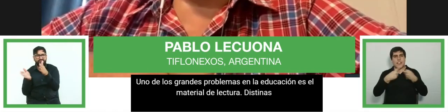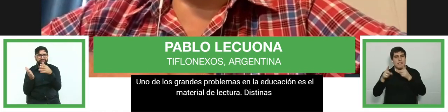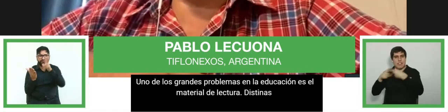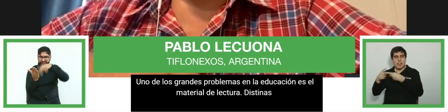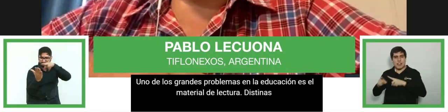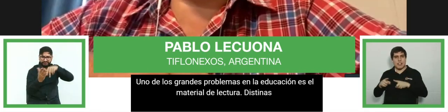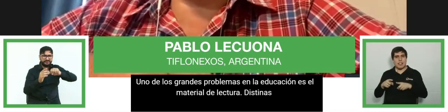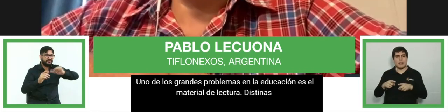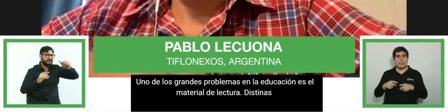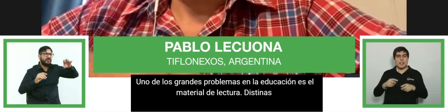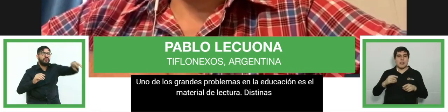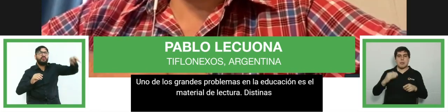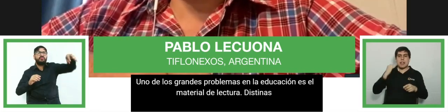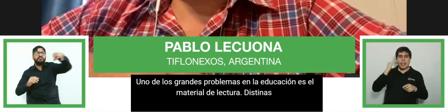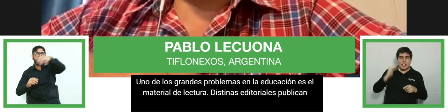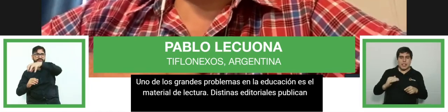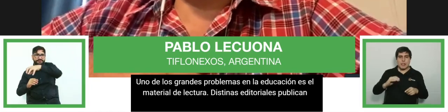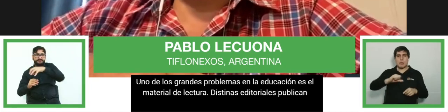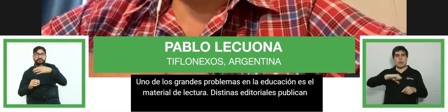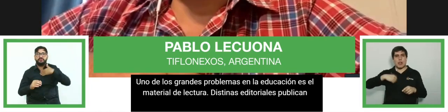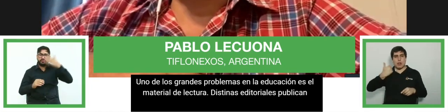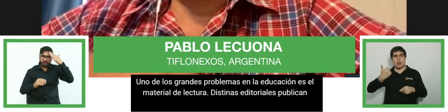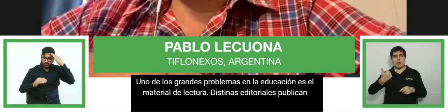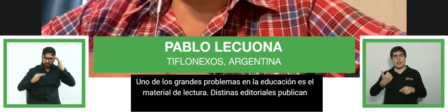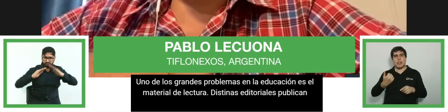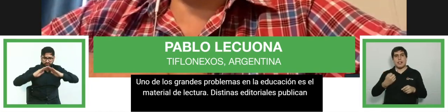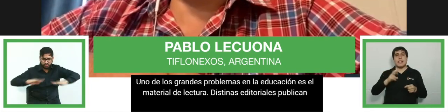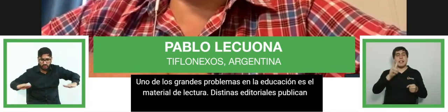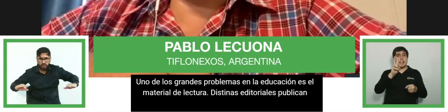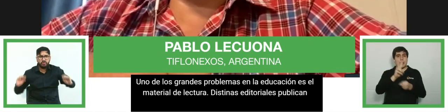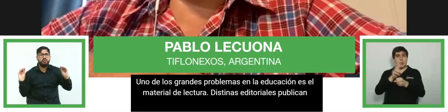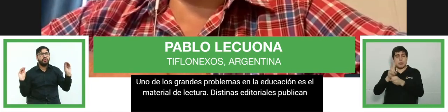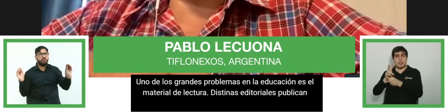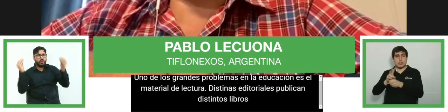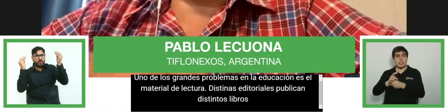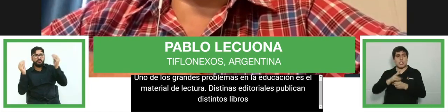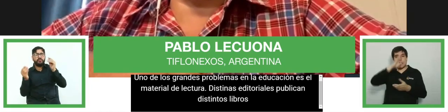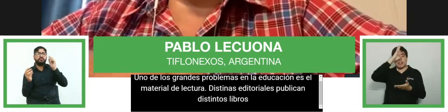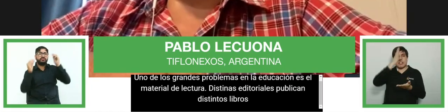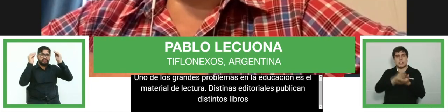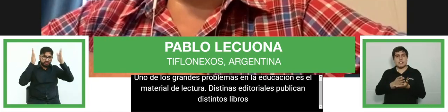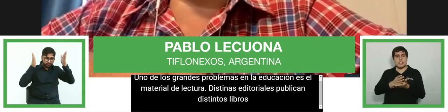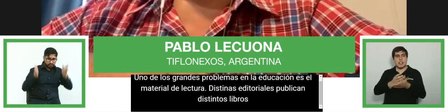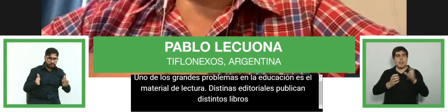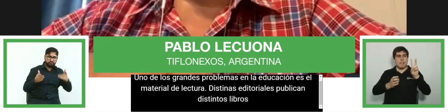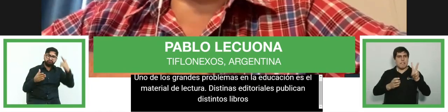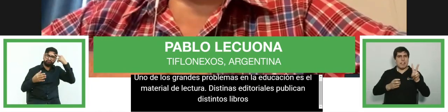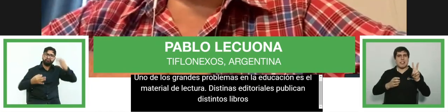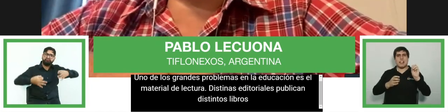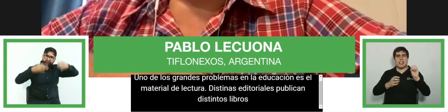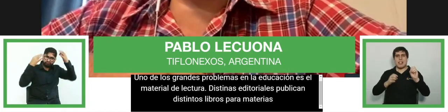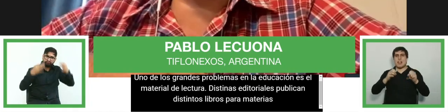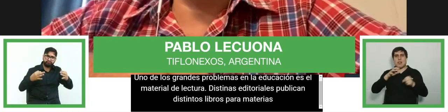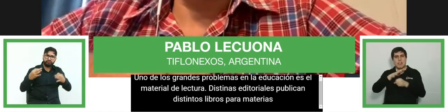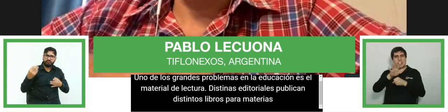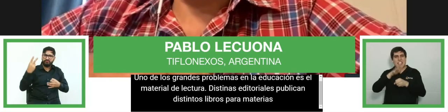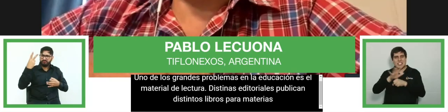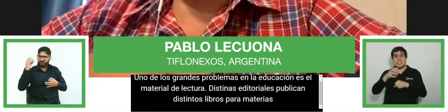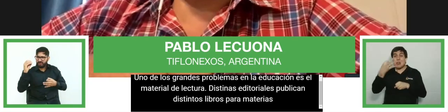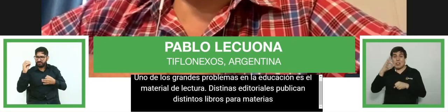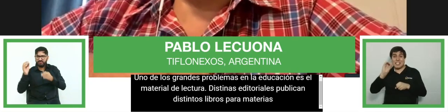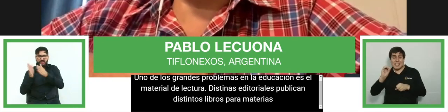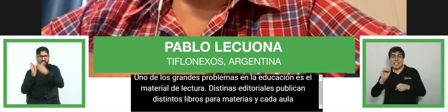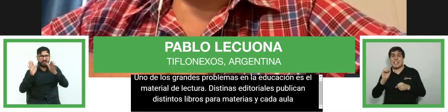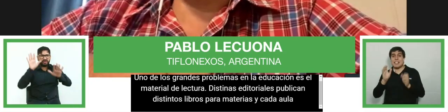each teacher in each classroom decides between 15, 30 books, which